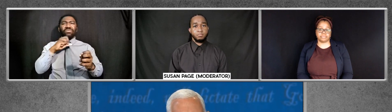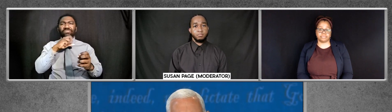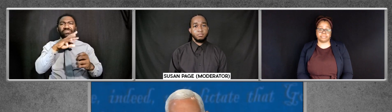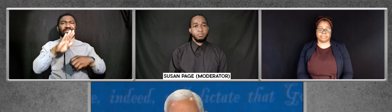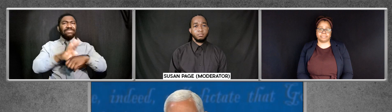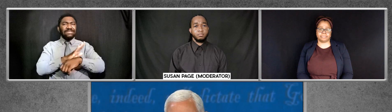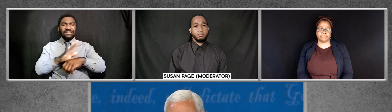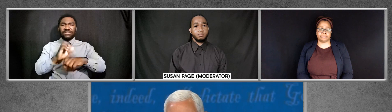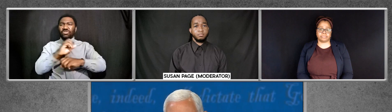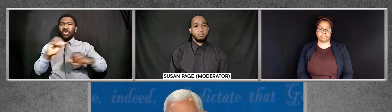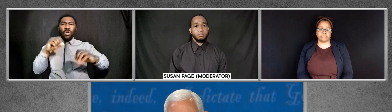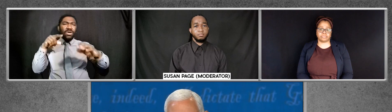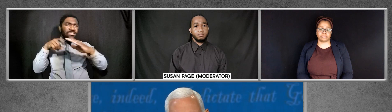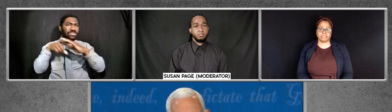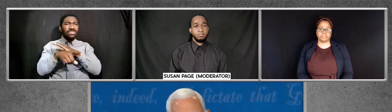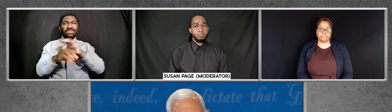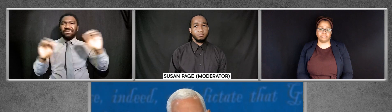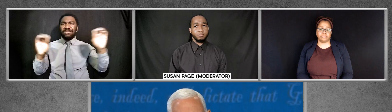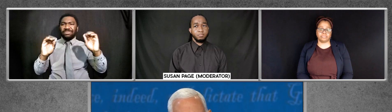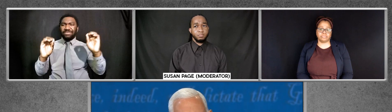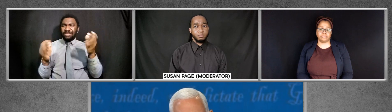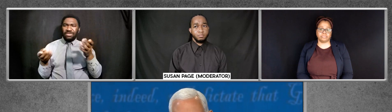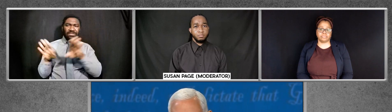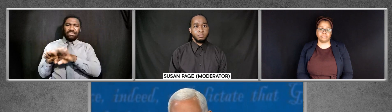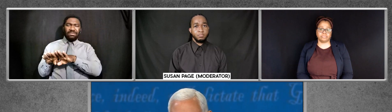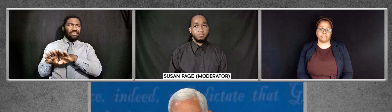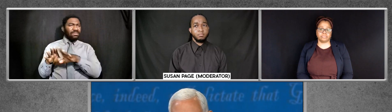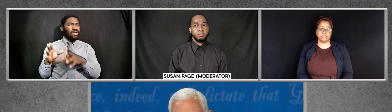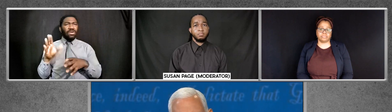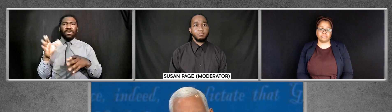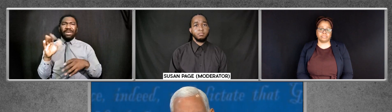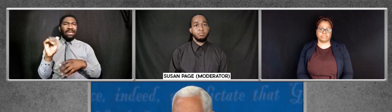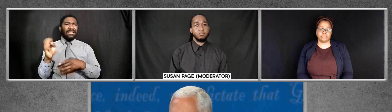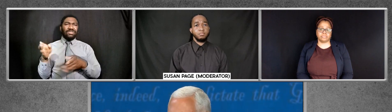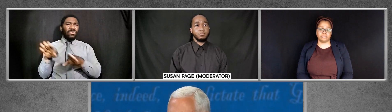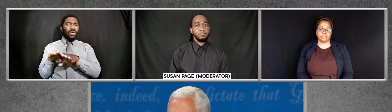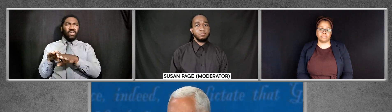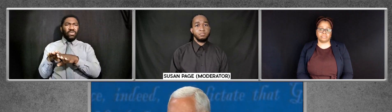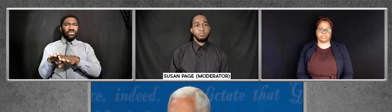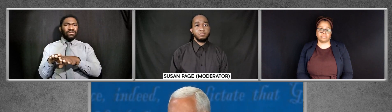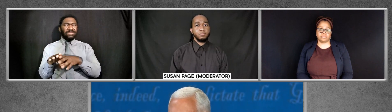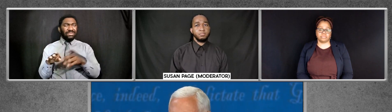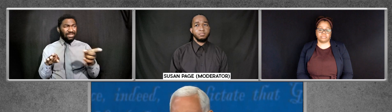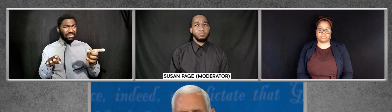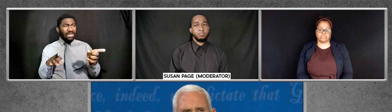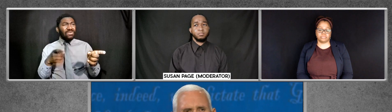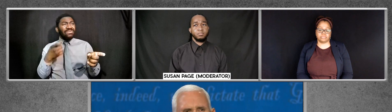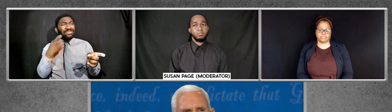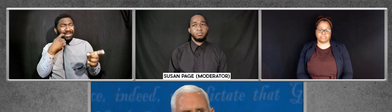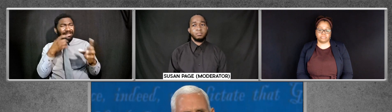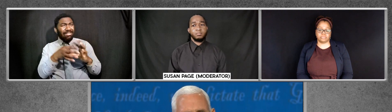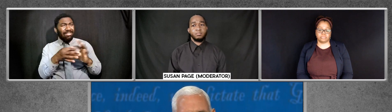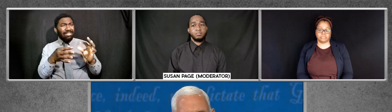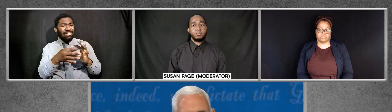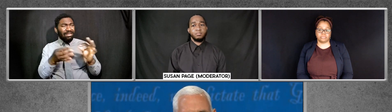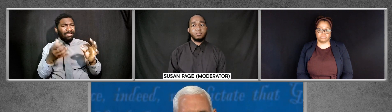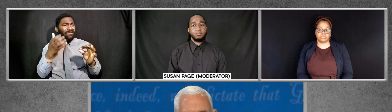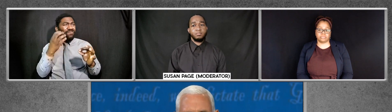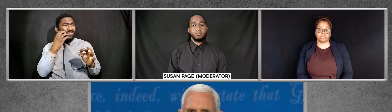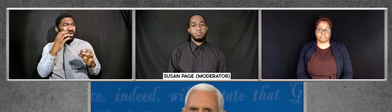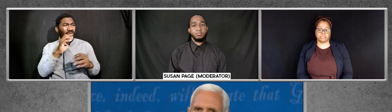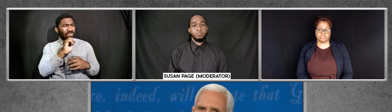the Congress tried to impeach the President of the United States over a phone call. And now Hillary Clinton has actually said